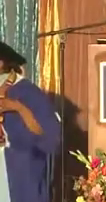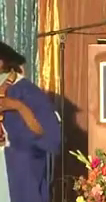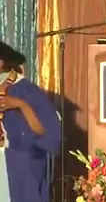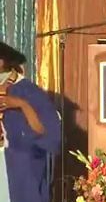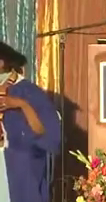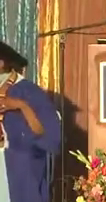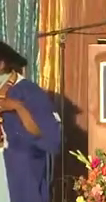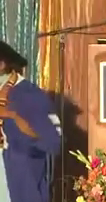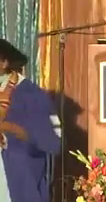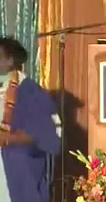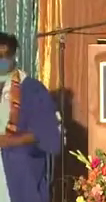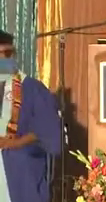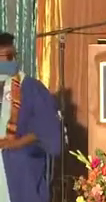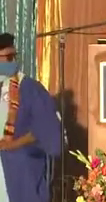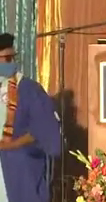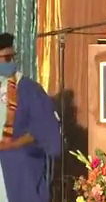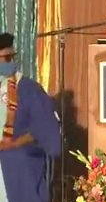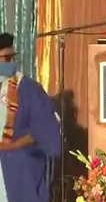Hannah Sanders.